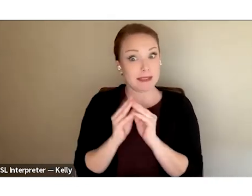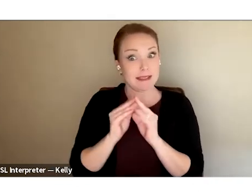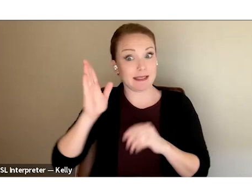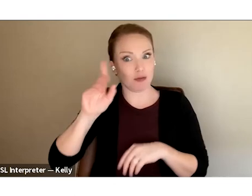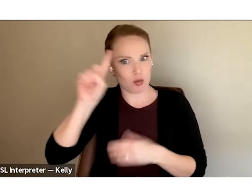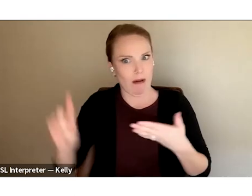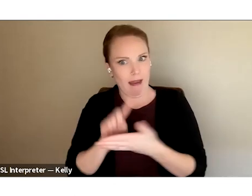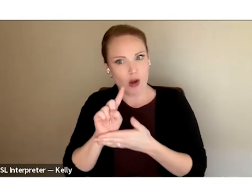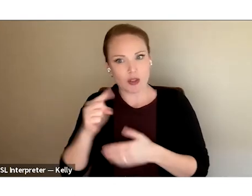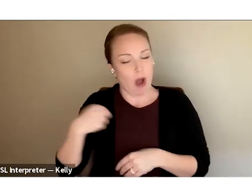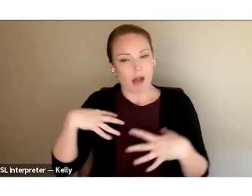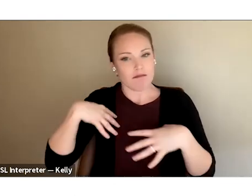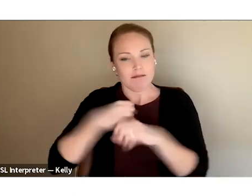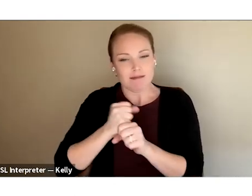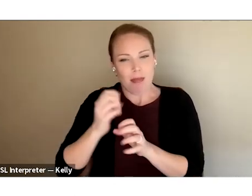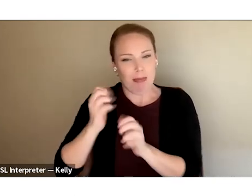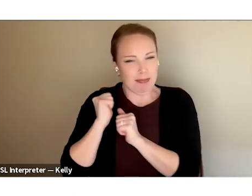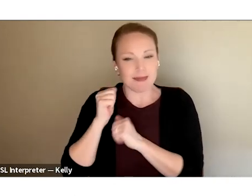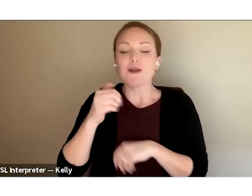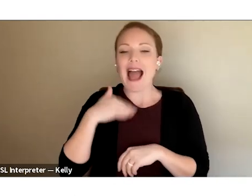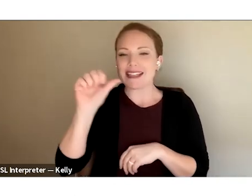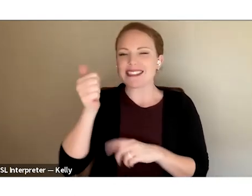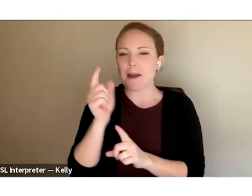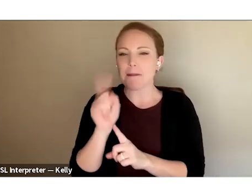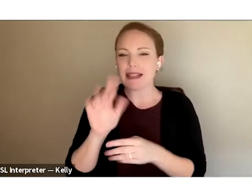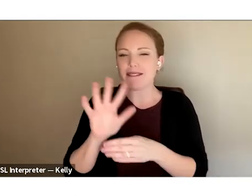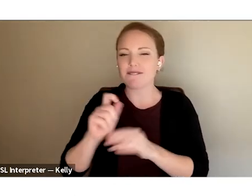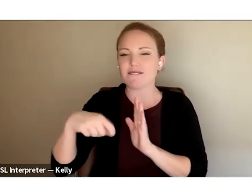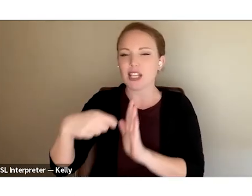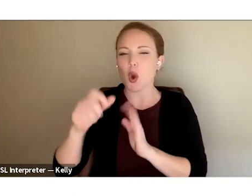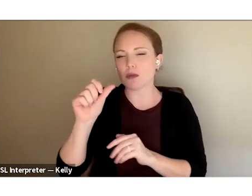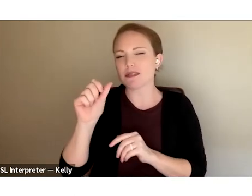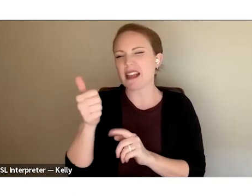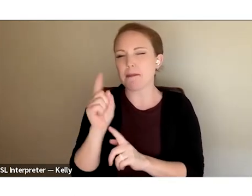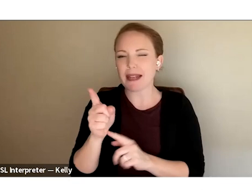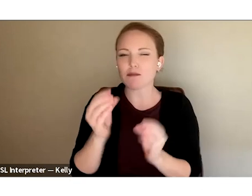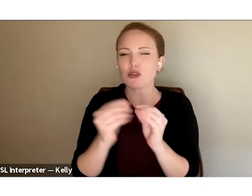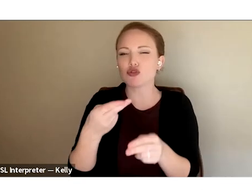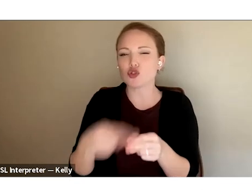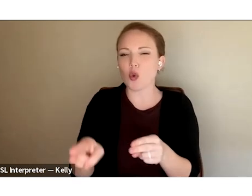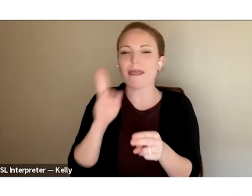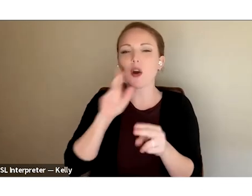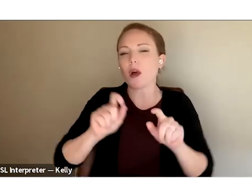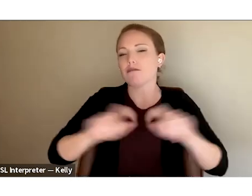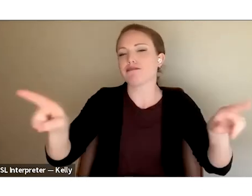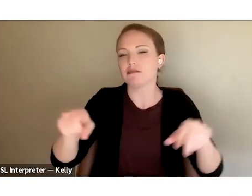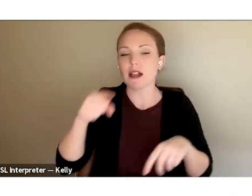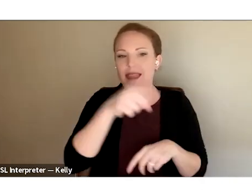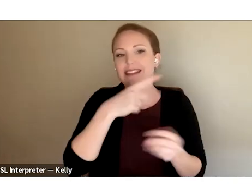did a shorter video that is 10 minutes long that we're going to launch that goes over most of these